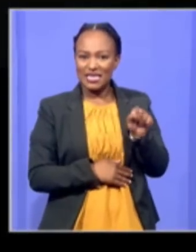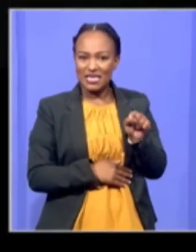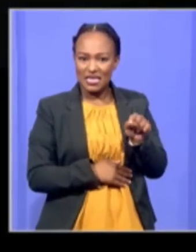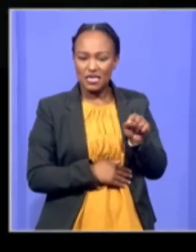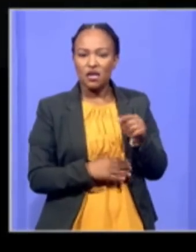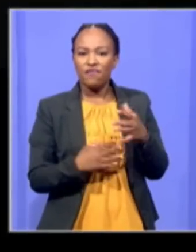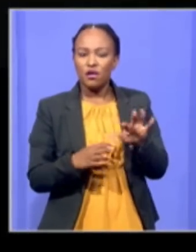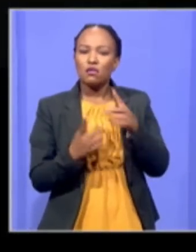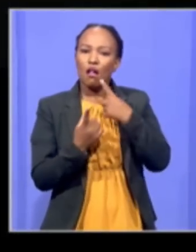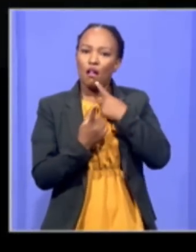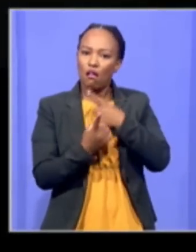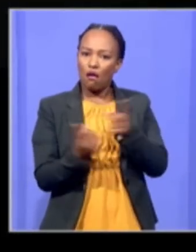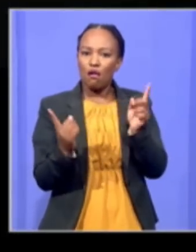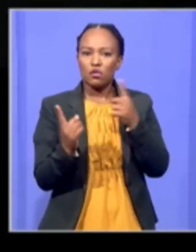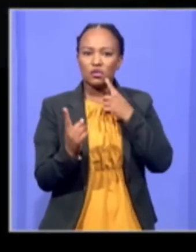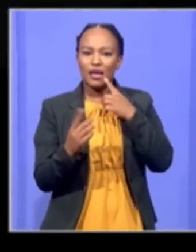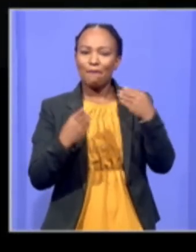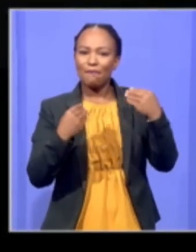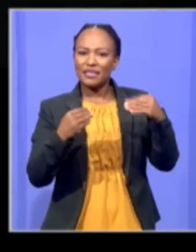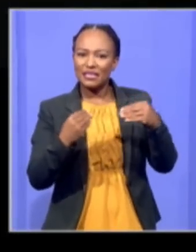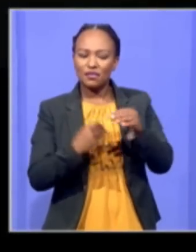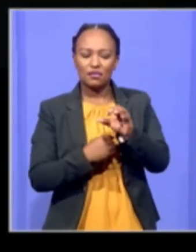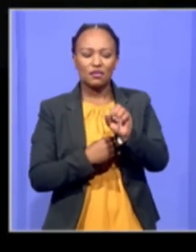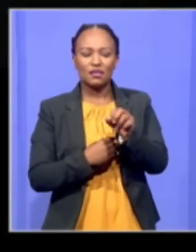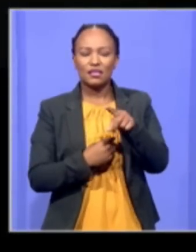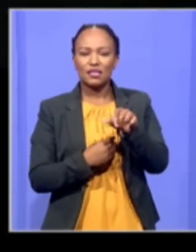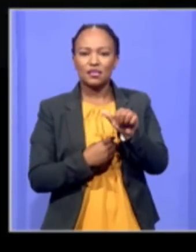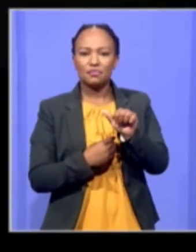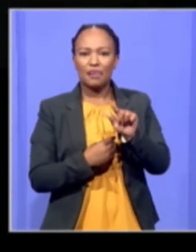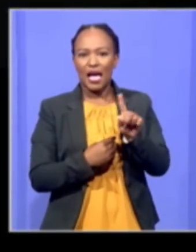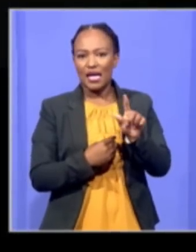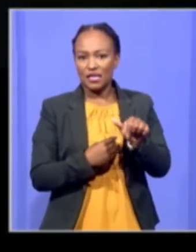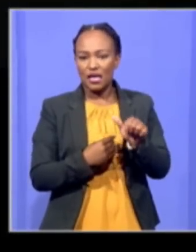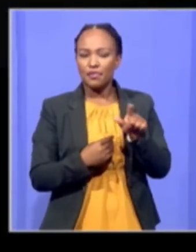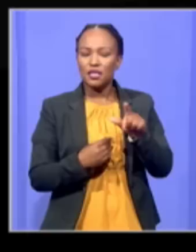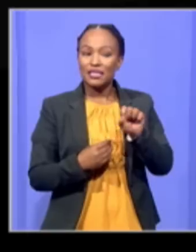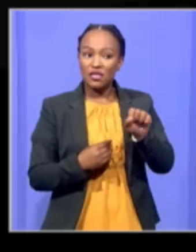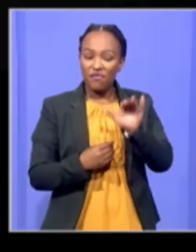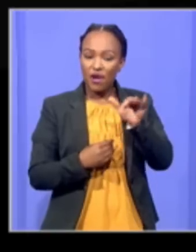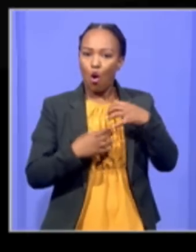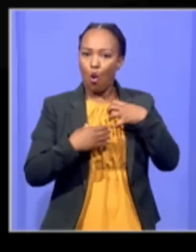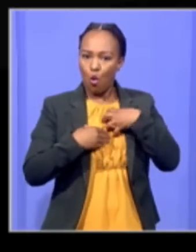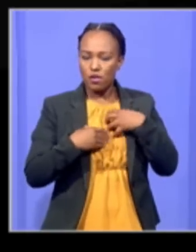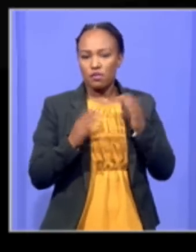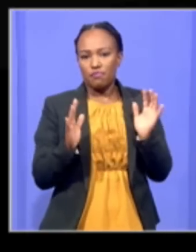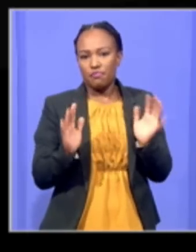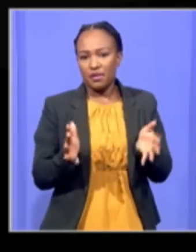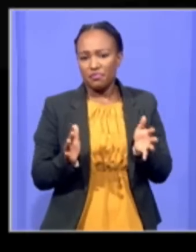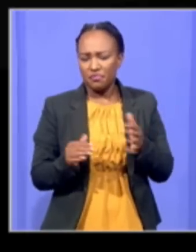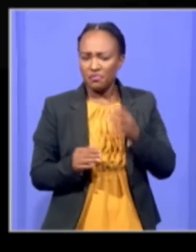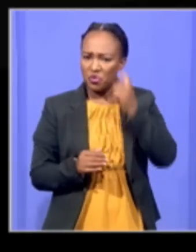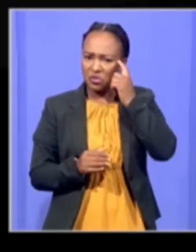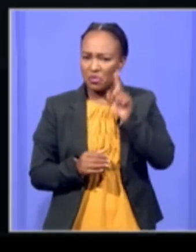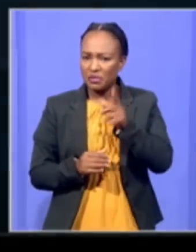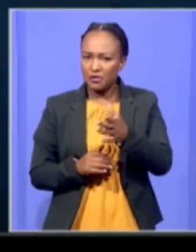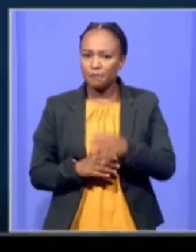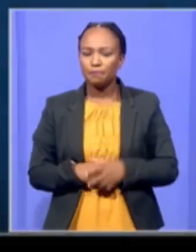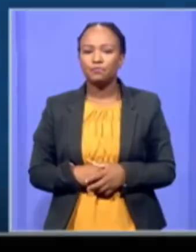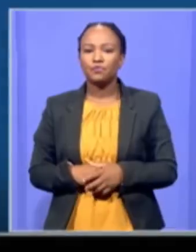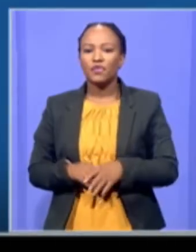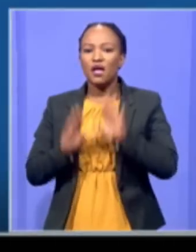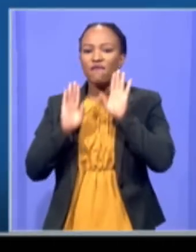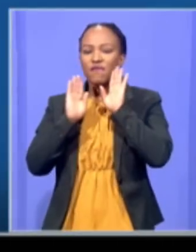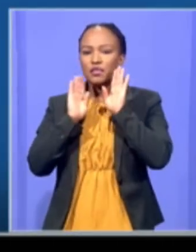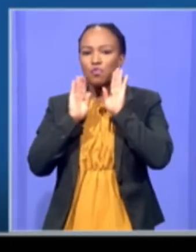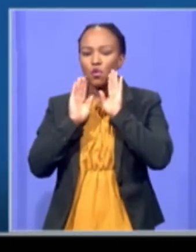ka la gore dikgwebo tše nnyane go akaretšwa dispaza di swanetše go ba tša maAfrika Borwa fela. Letlakaleng la Facebook